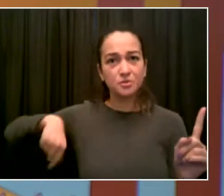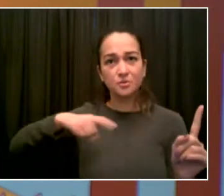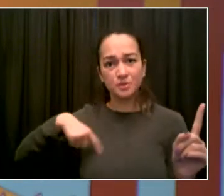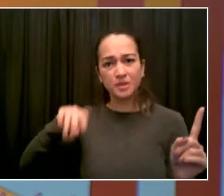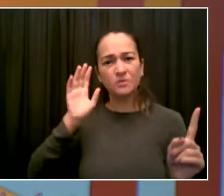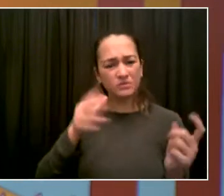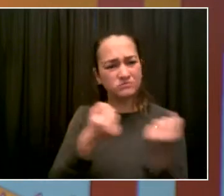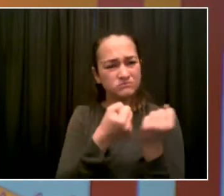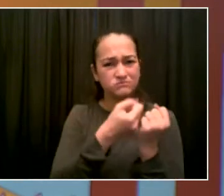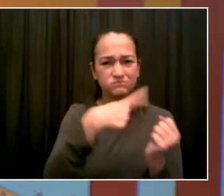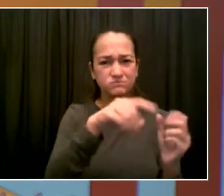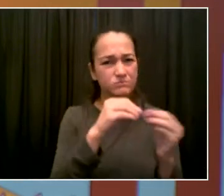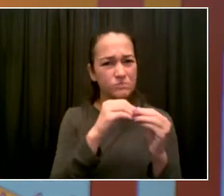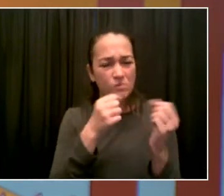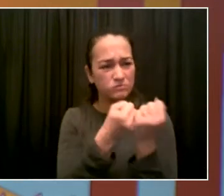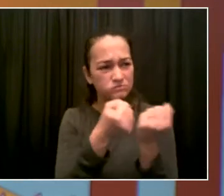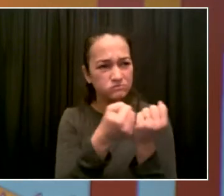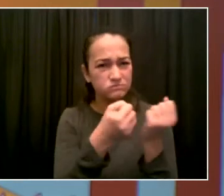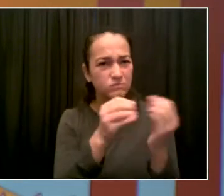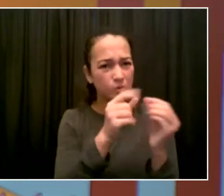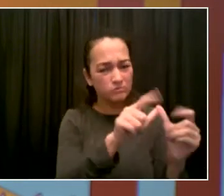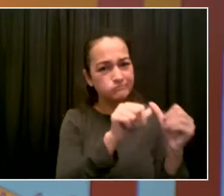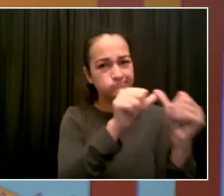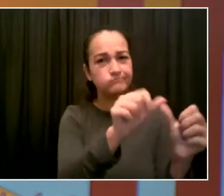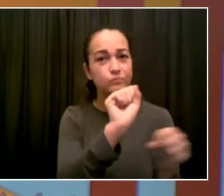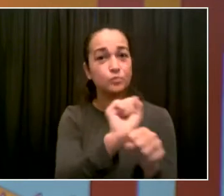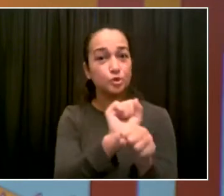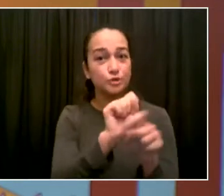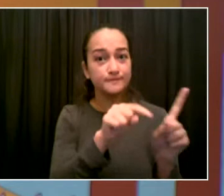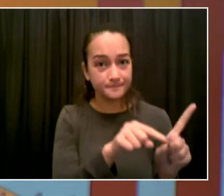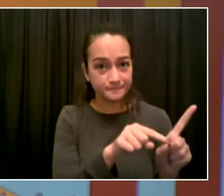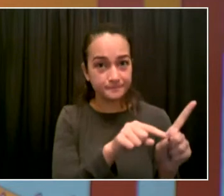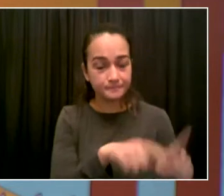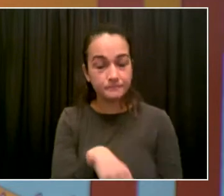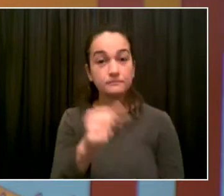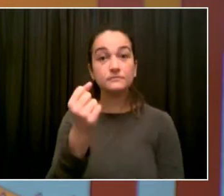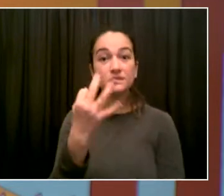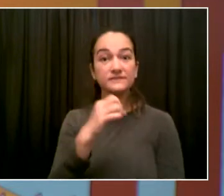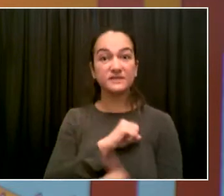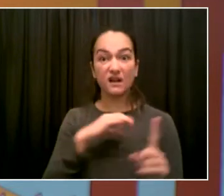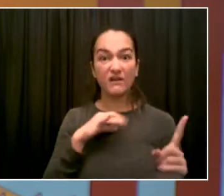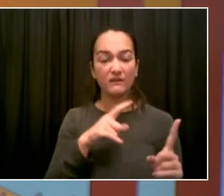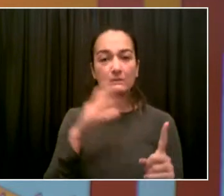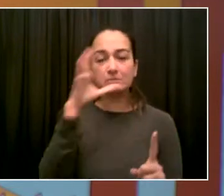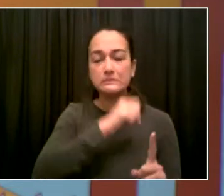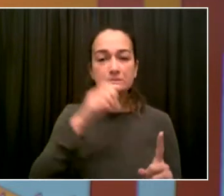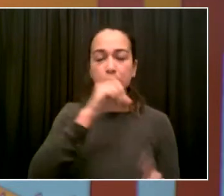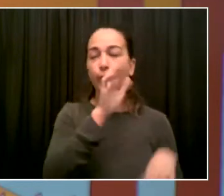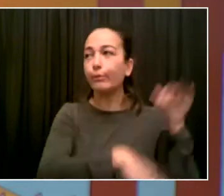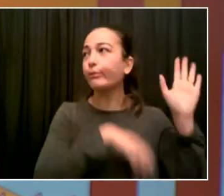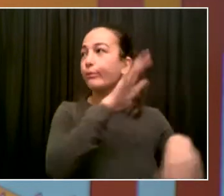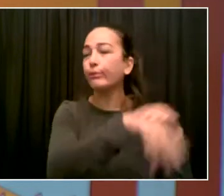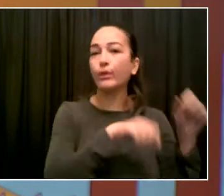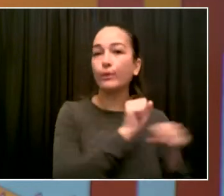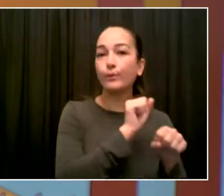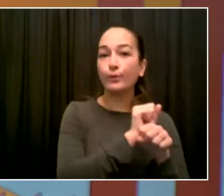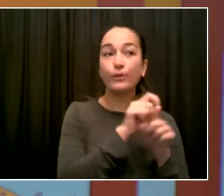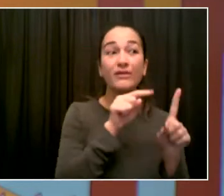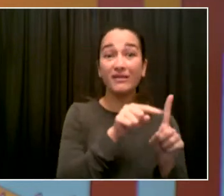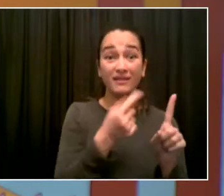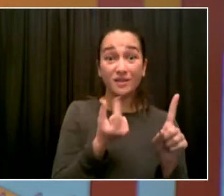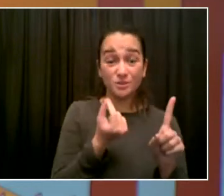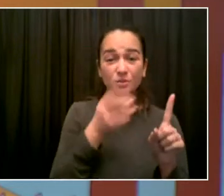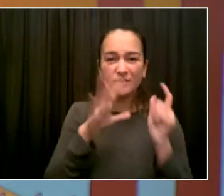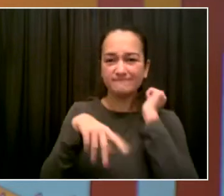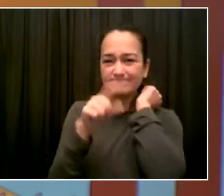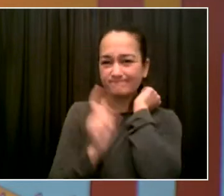who are not showing up that they will suffer consequences, very intense consequences. And if they don't want to suffer those consequences, they have to show